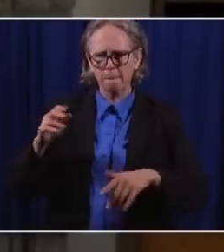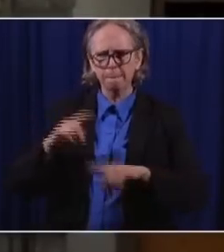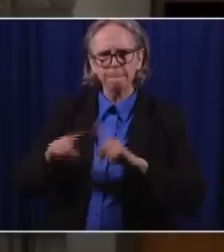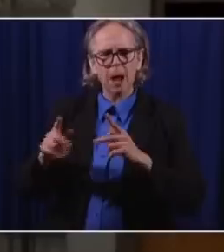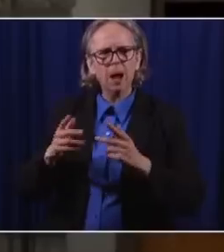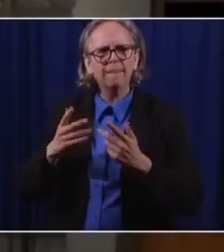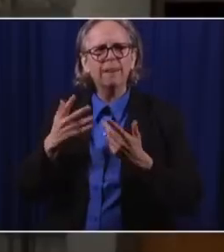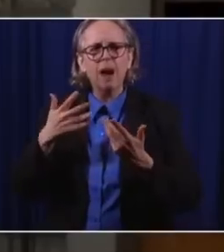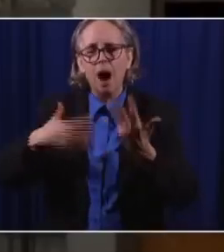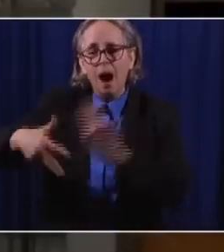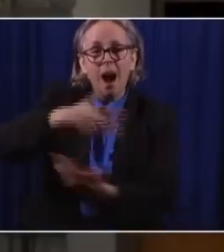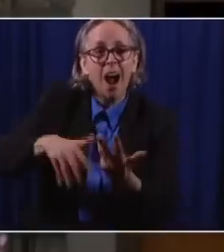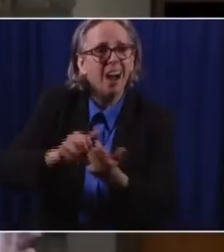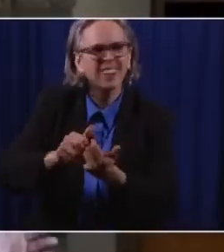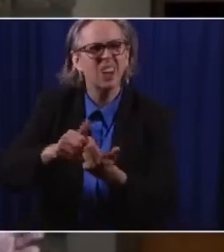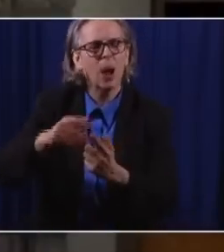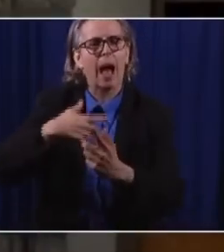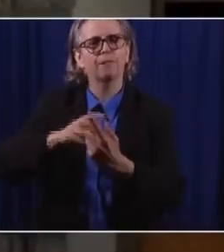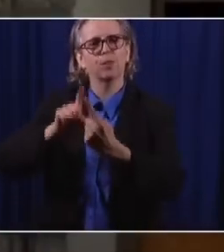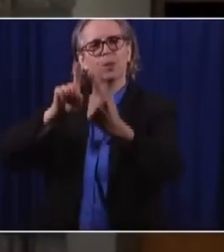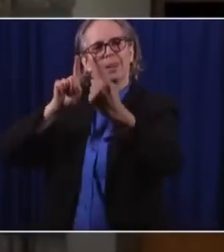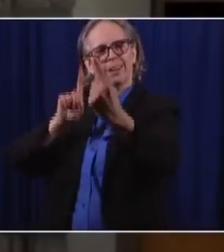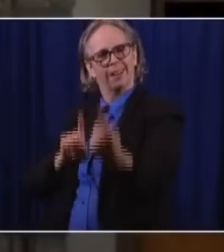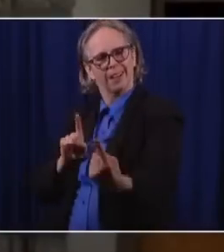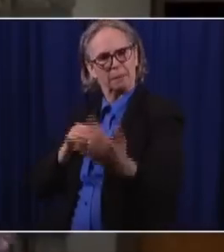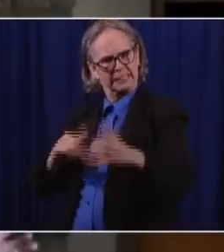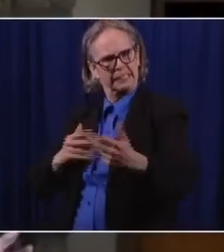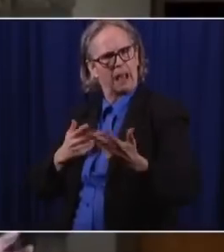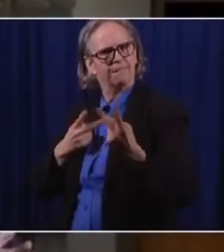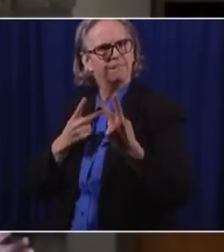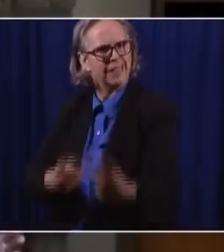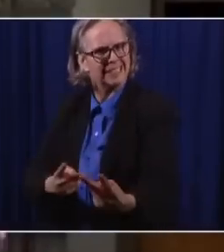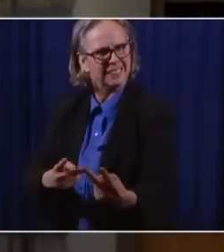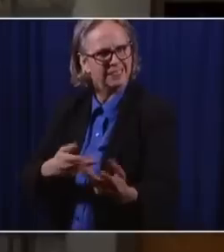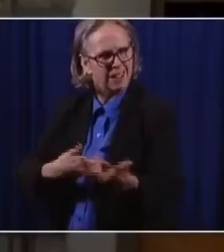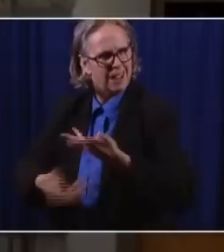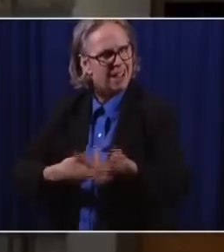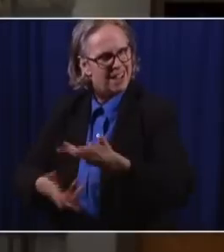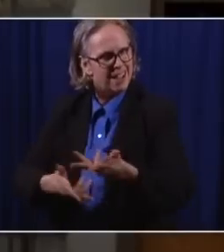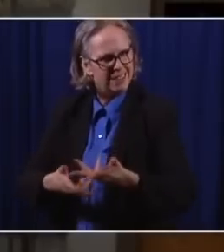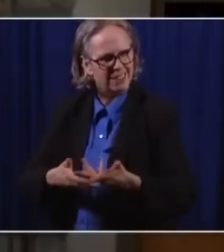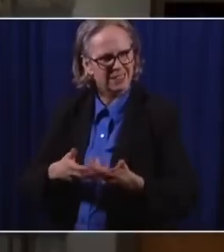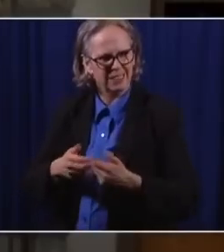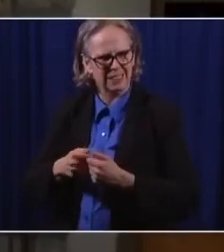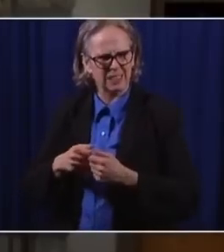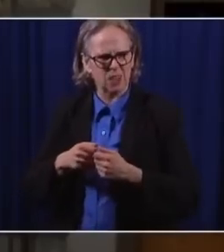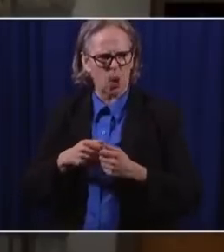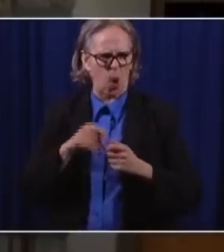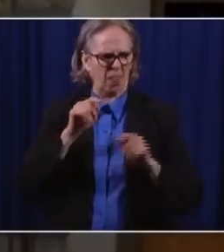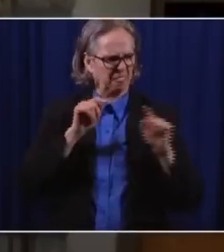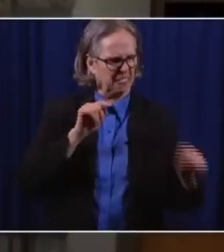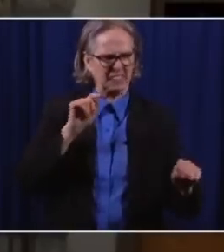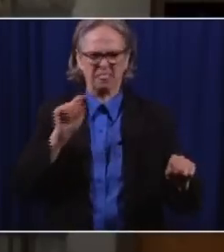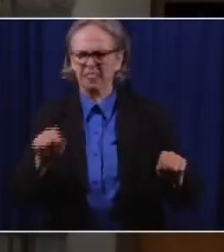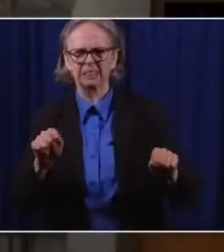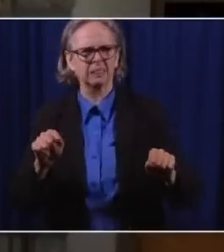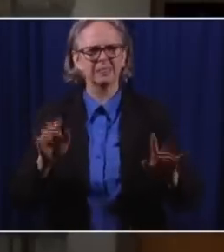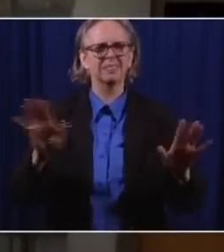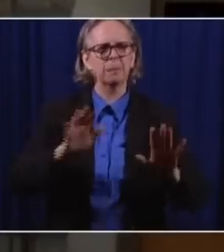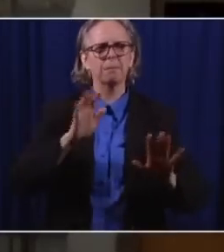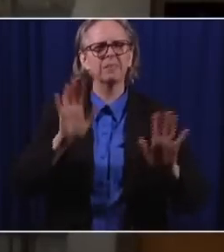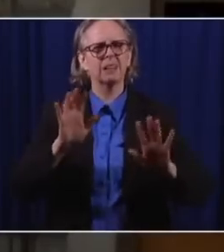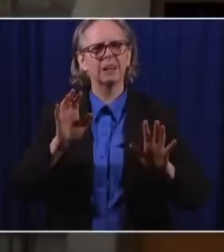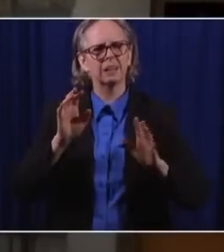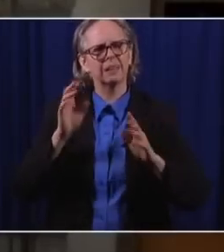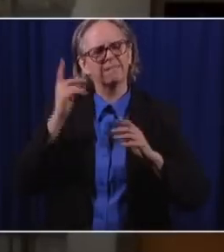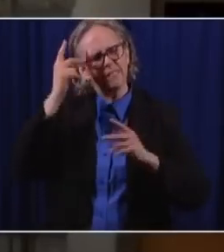that, it's not either or. It's not shut the thing off completely. It's figuring out how to do it. And by